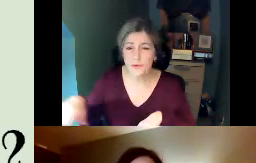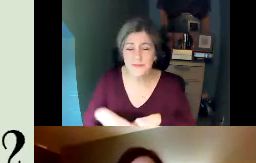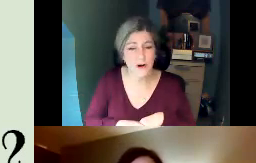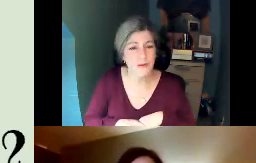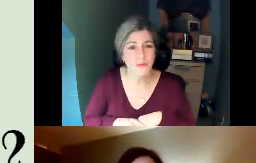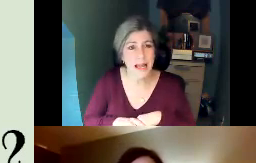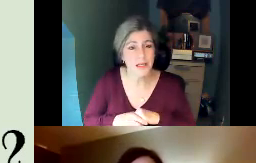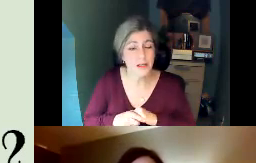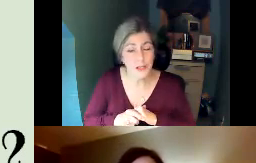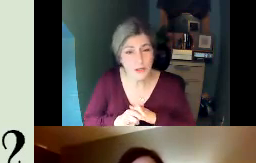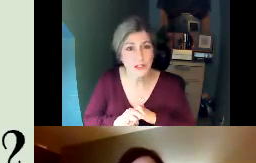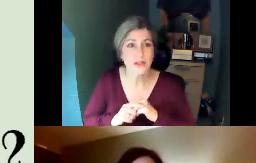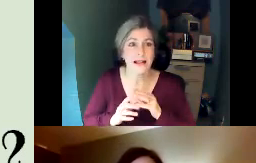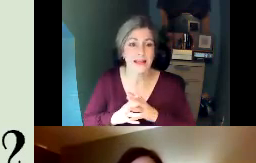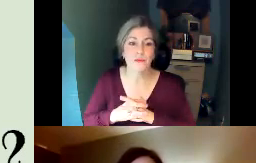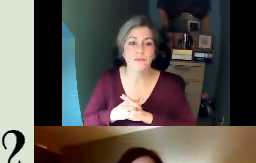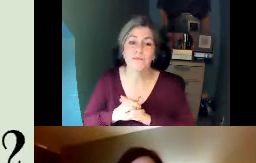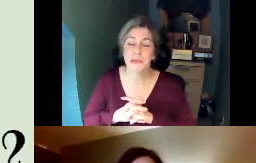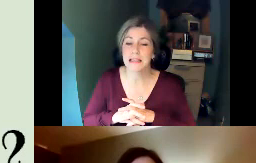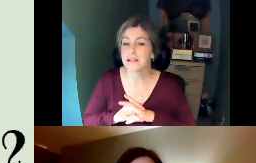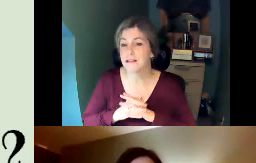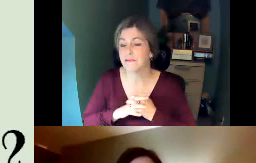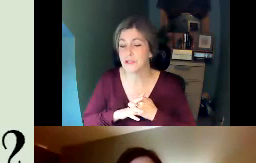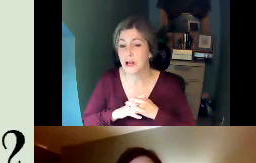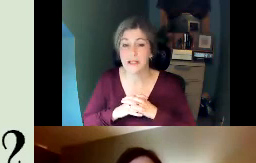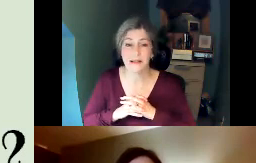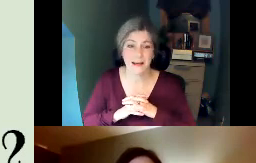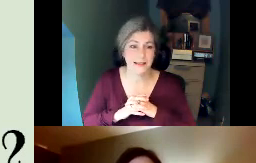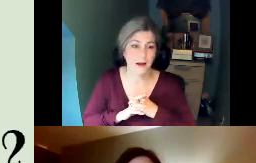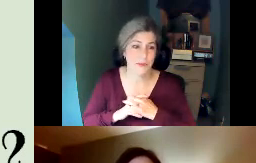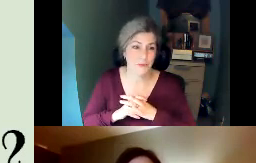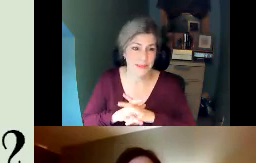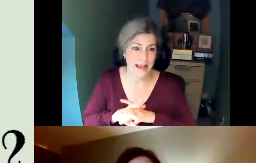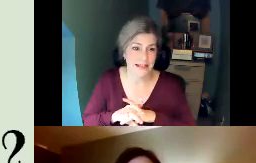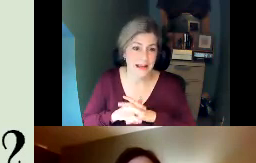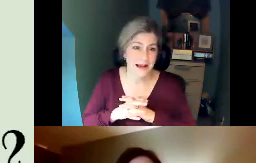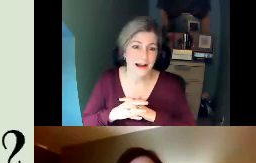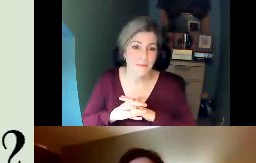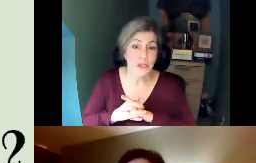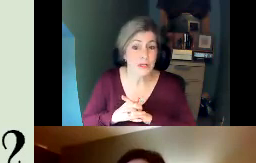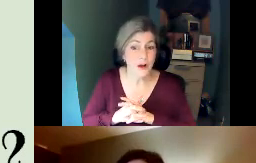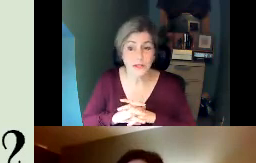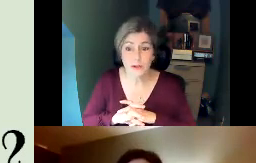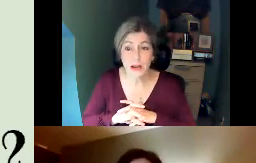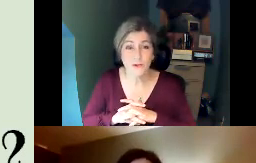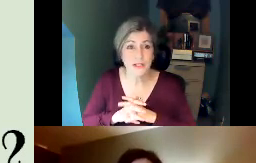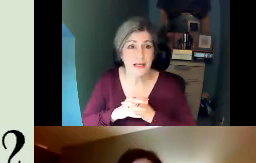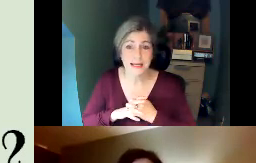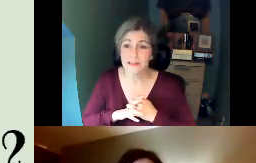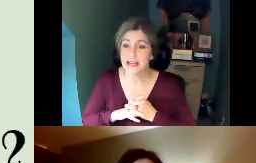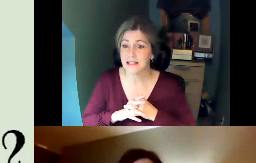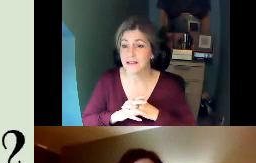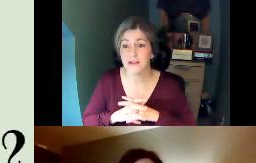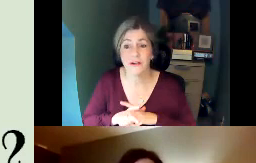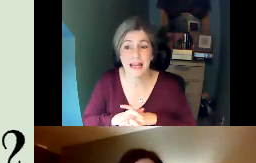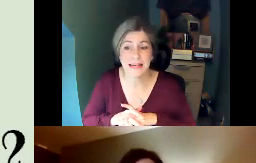your school's farther away, you can do that and they will be so excited to help you with that. You can also go, just like